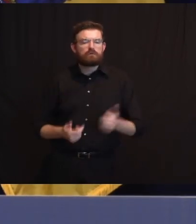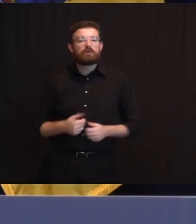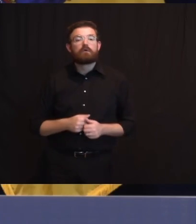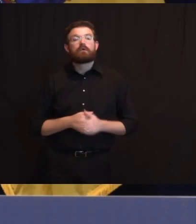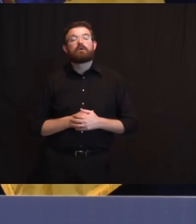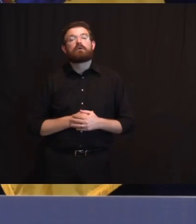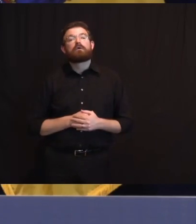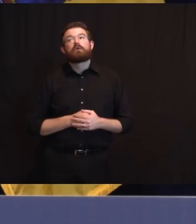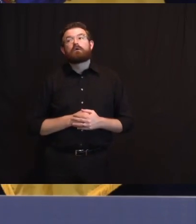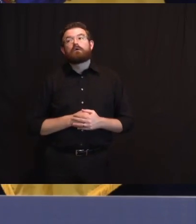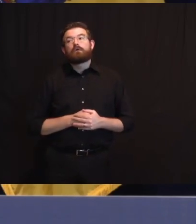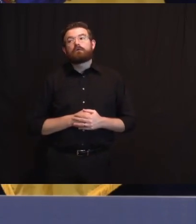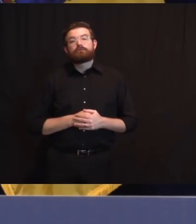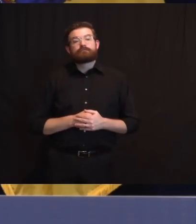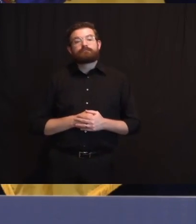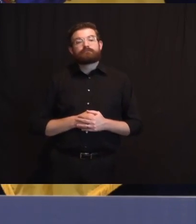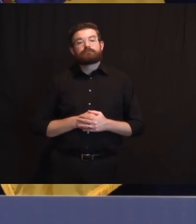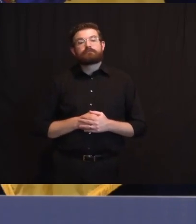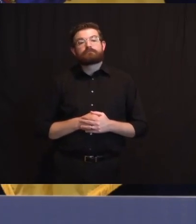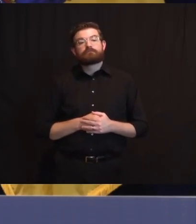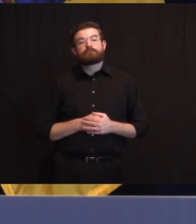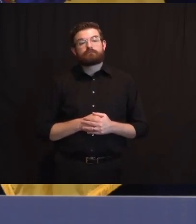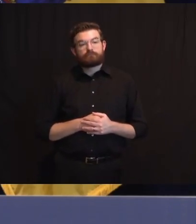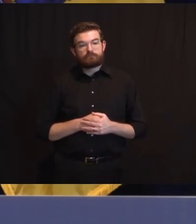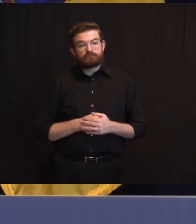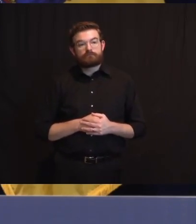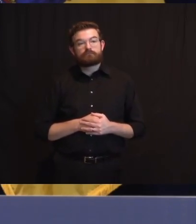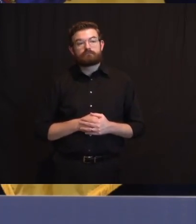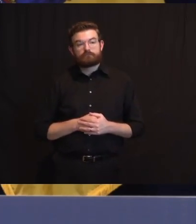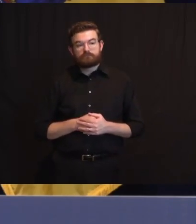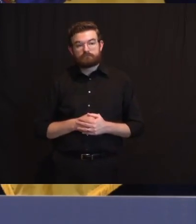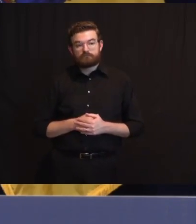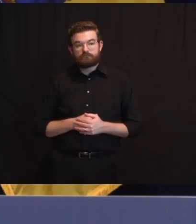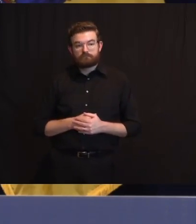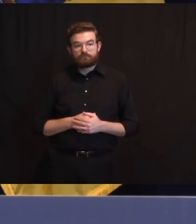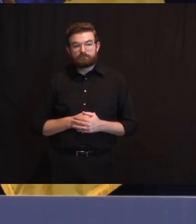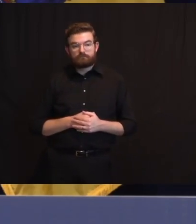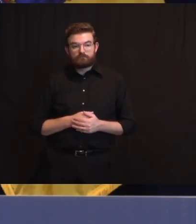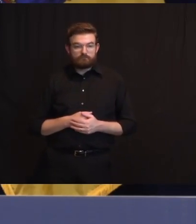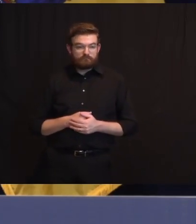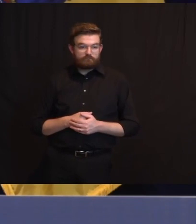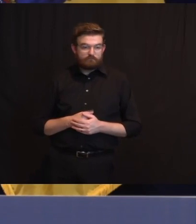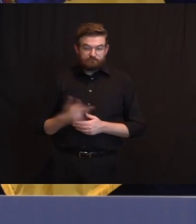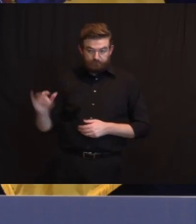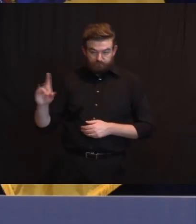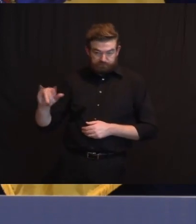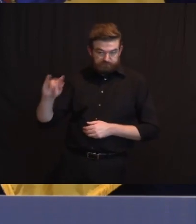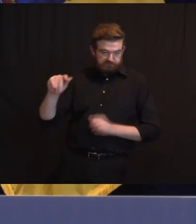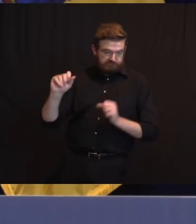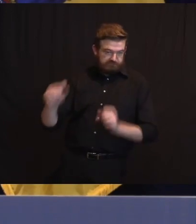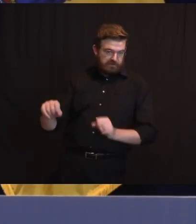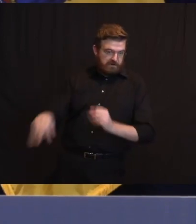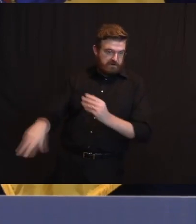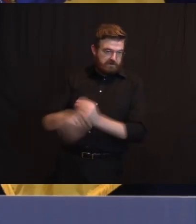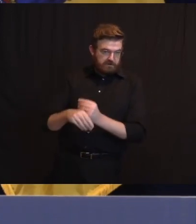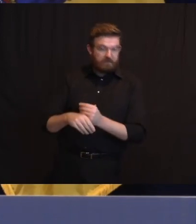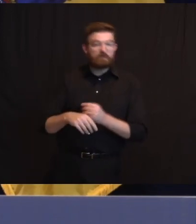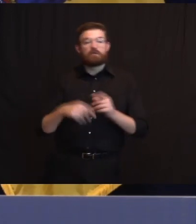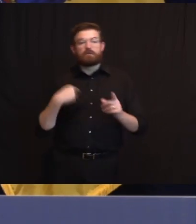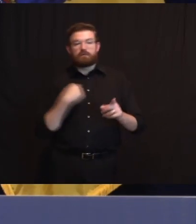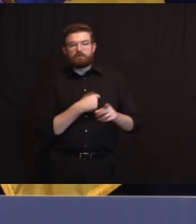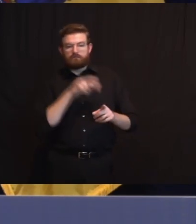and Judy or Tina can come in with their sources. It's 7-day rolling averages, either